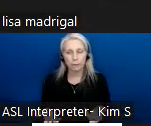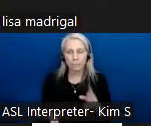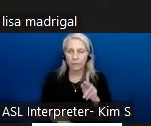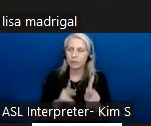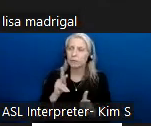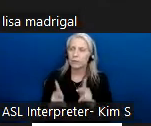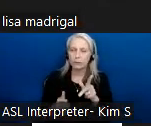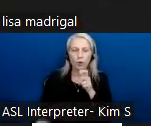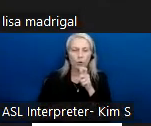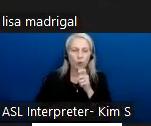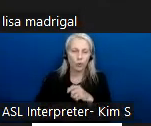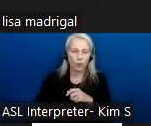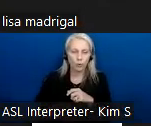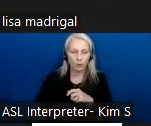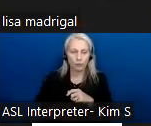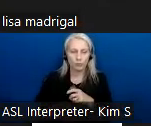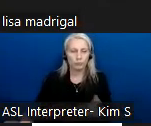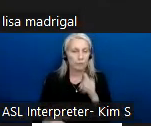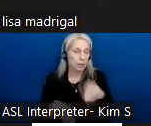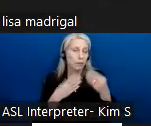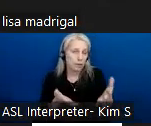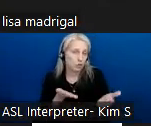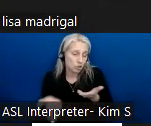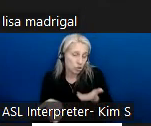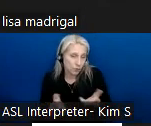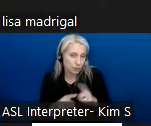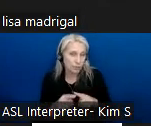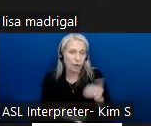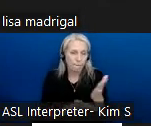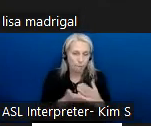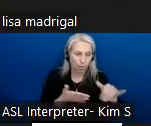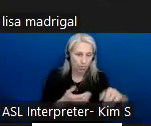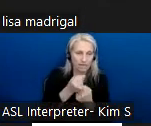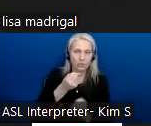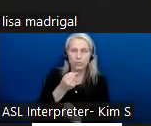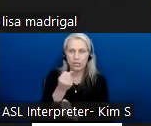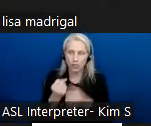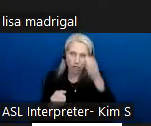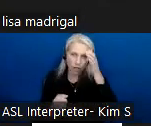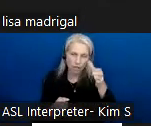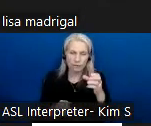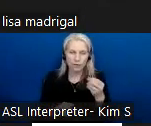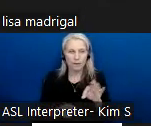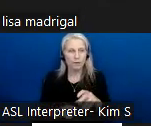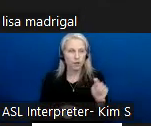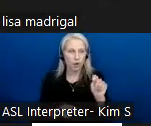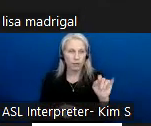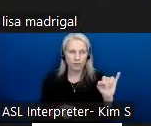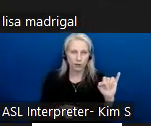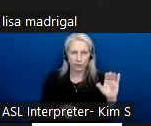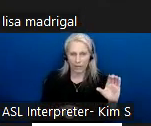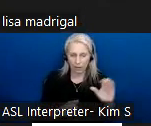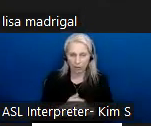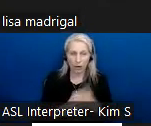people who may not be delivering services, but are definitely part of that foundational concept of trauma-informed care, like